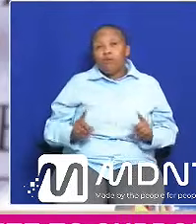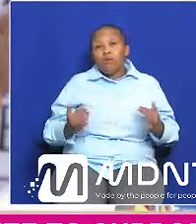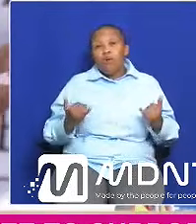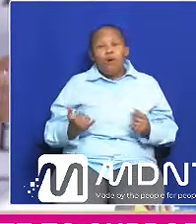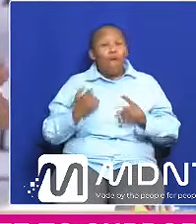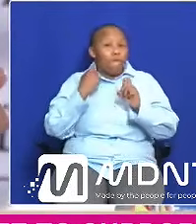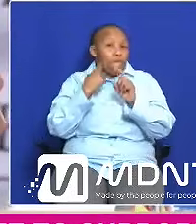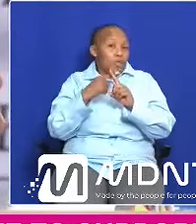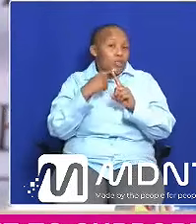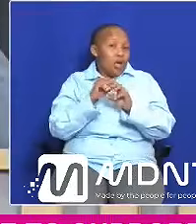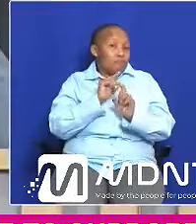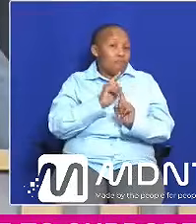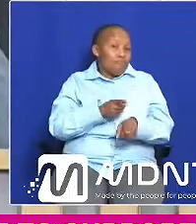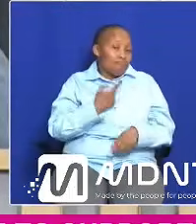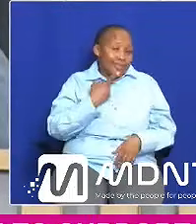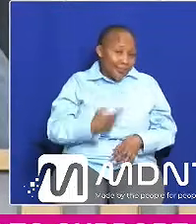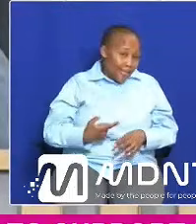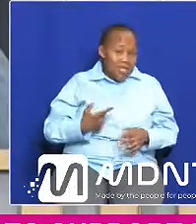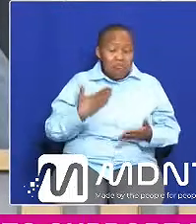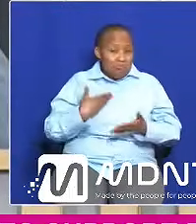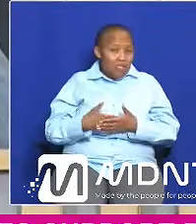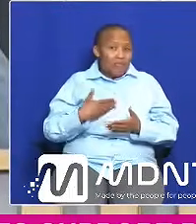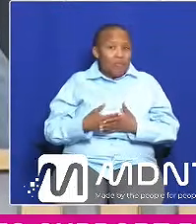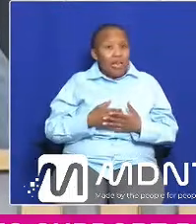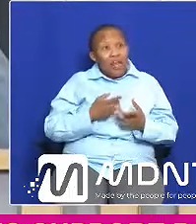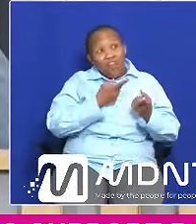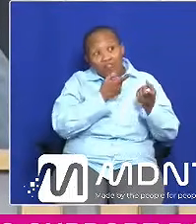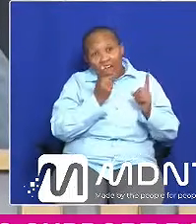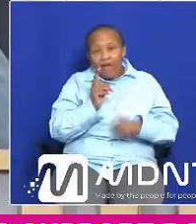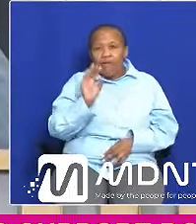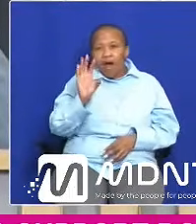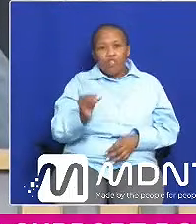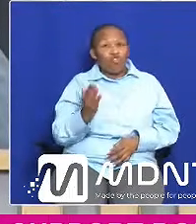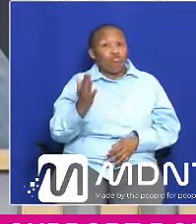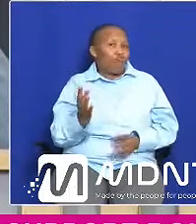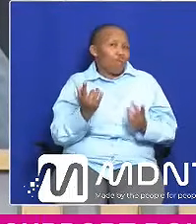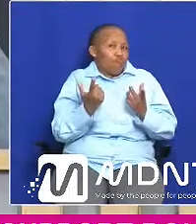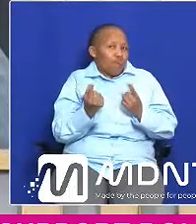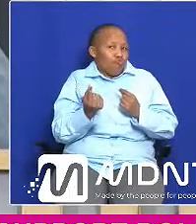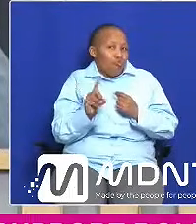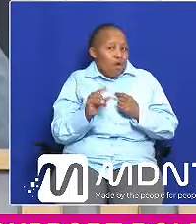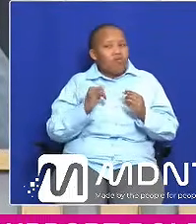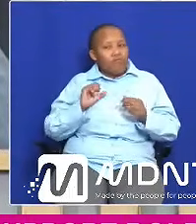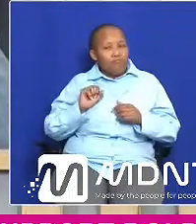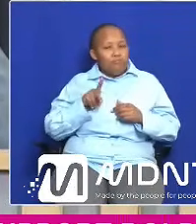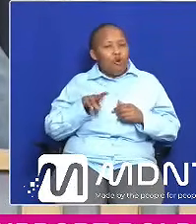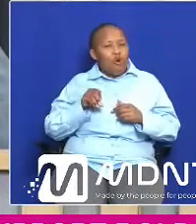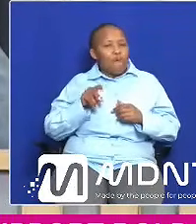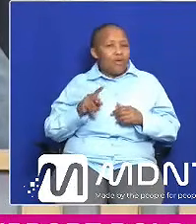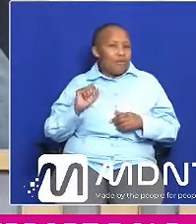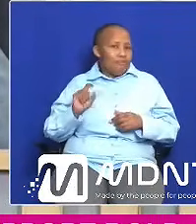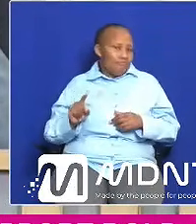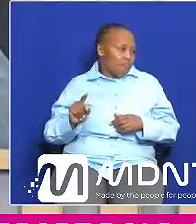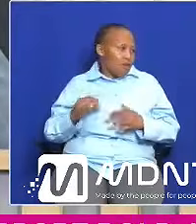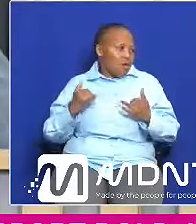you might have been asked. So either you were asked to do so, or you did so on your own volition. Which is it?